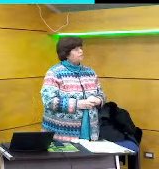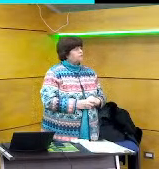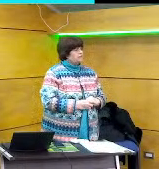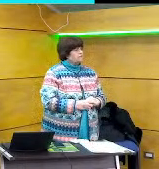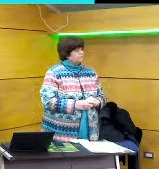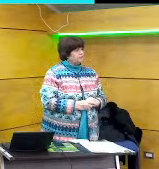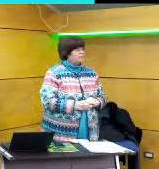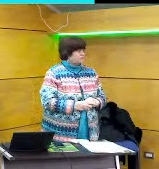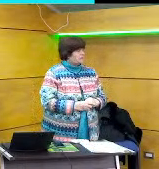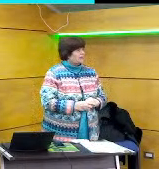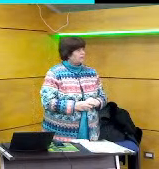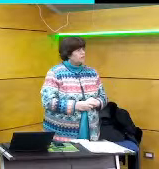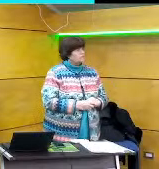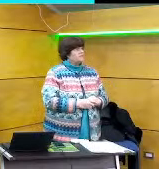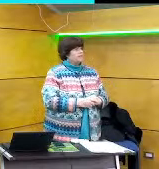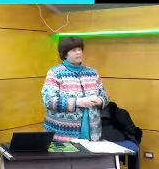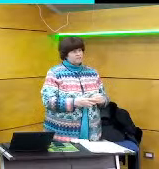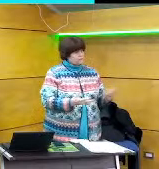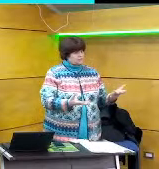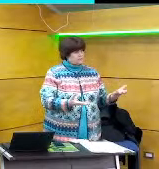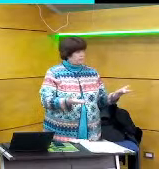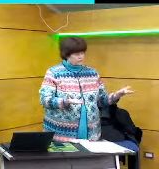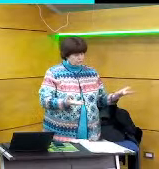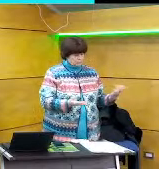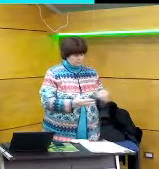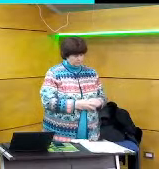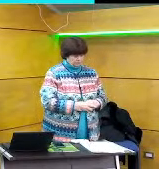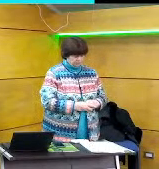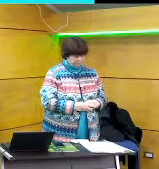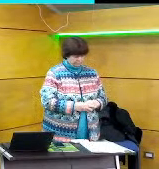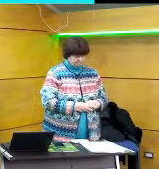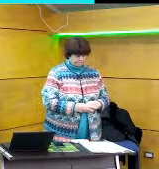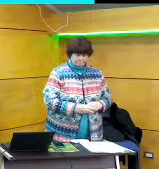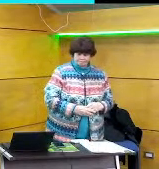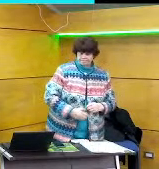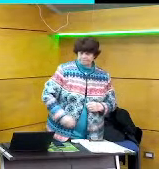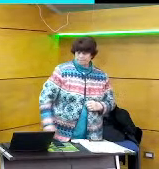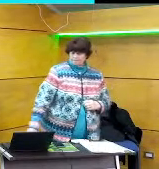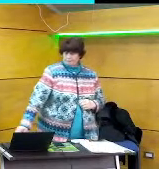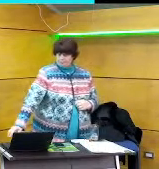your introductory dialogues and exercises in your workbooks.